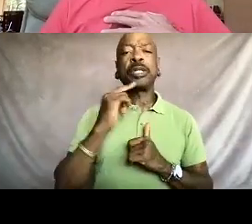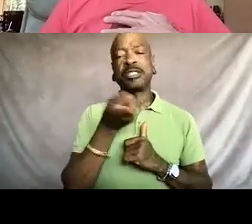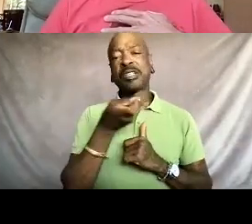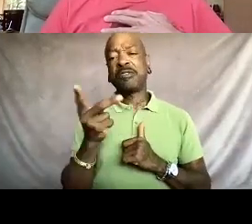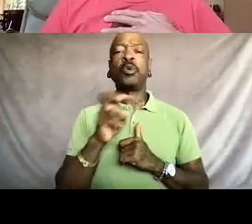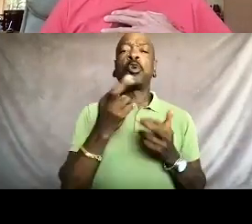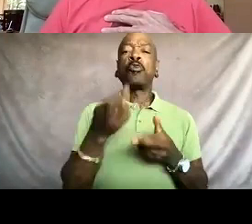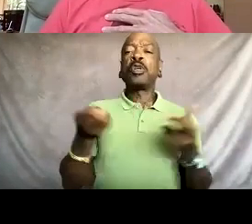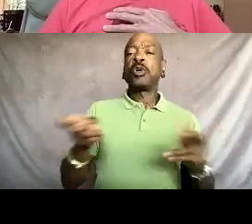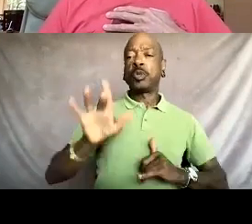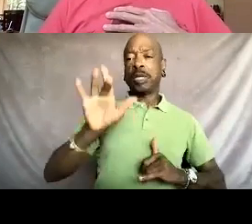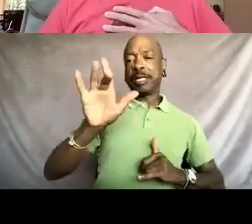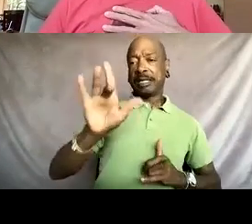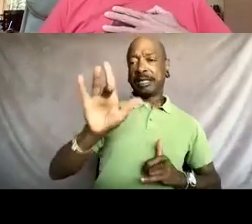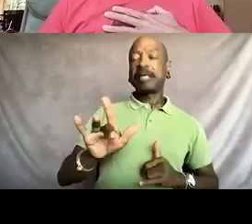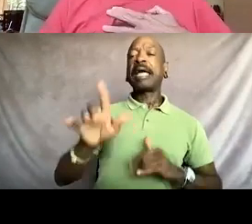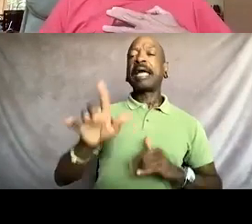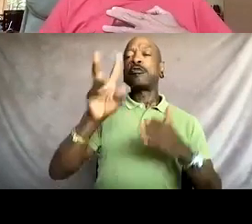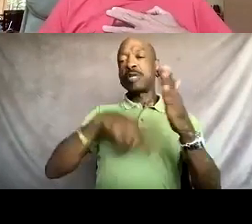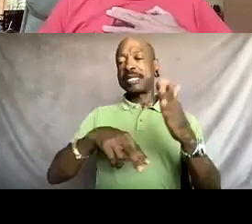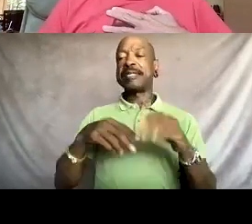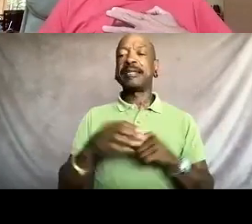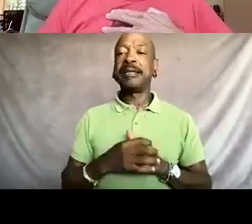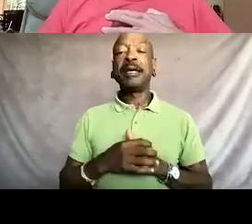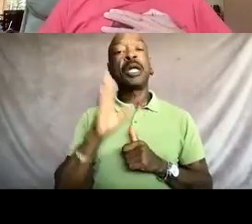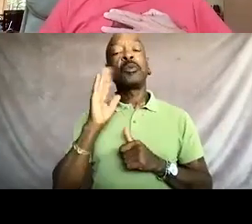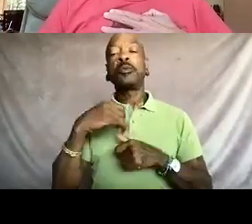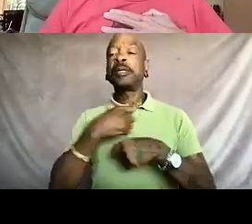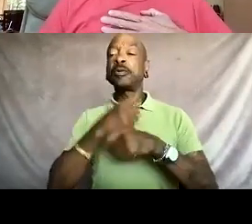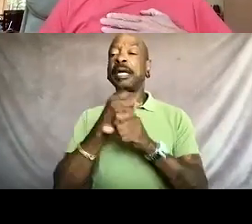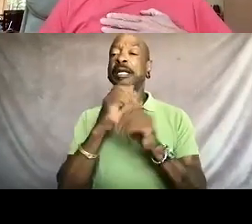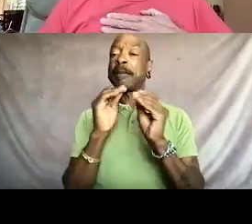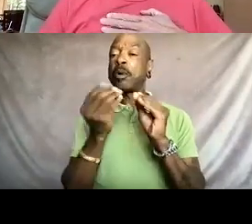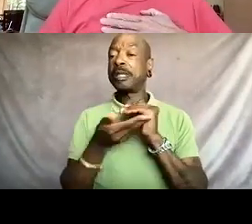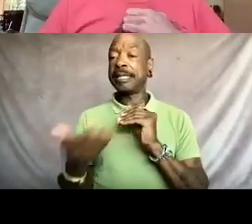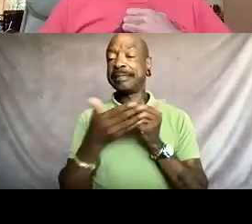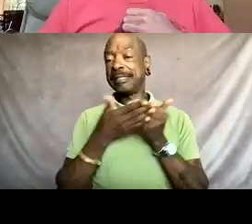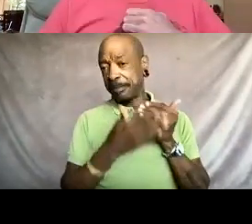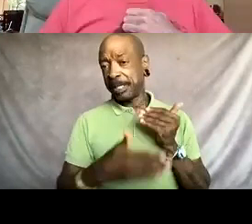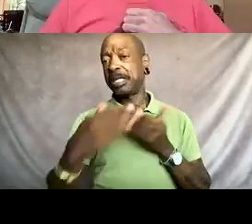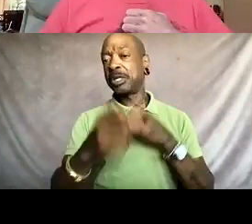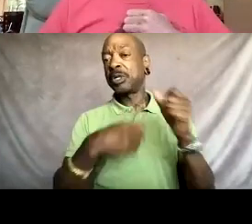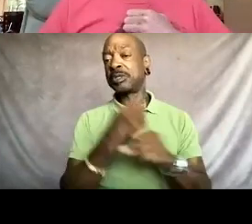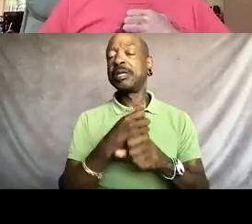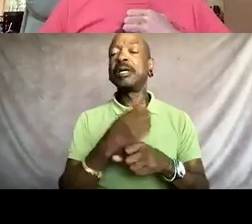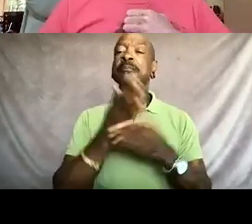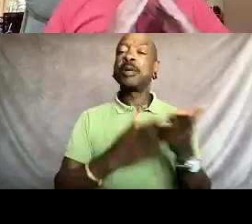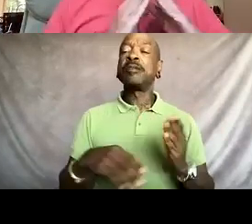read. And we're going to be creating even more stuff in coming years as part of the Radical Real Estate Law